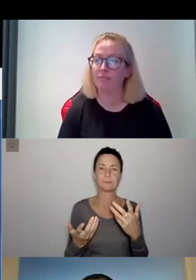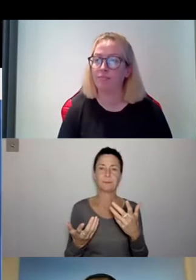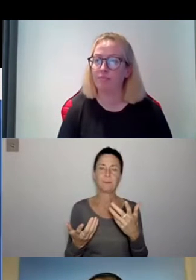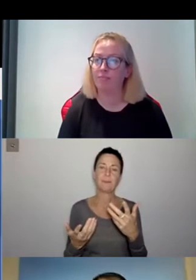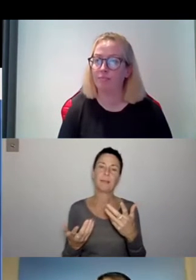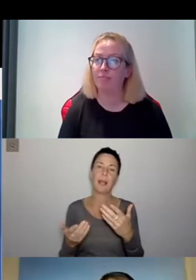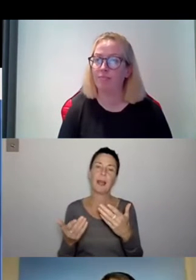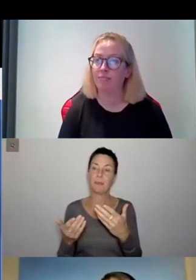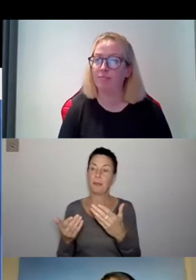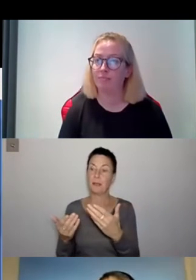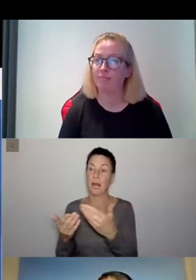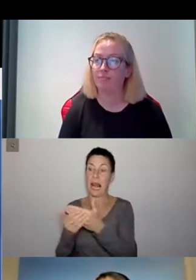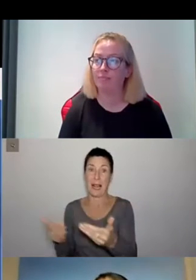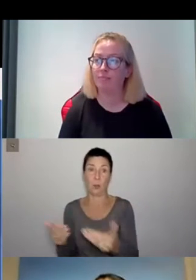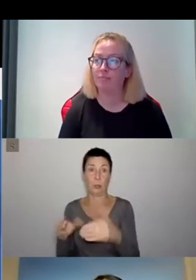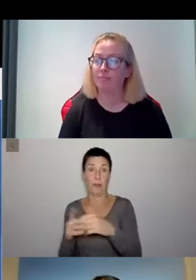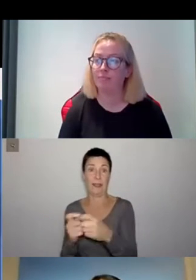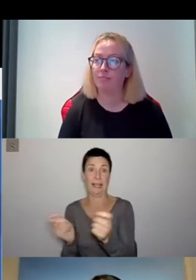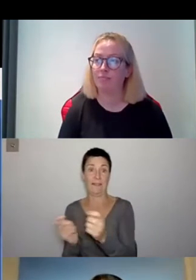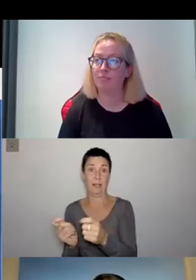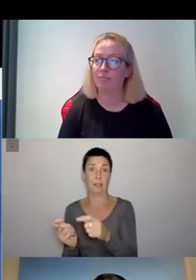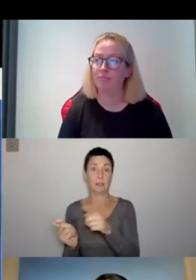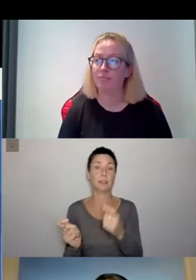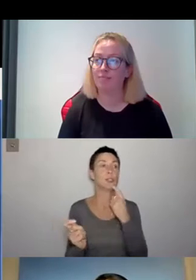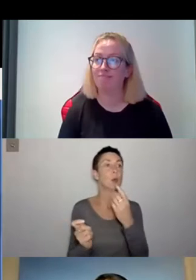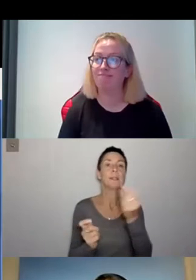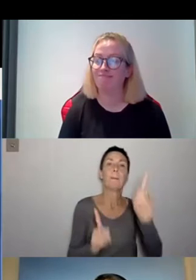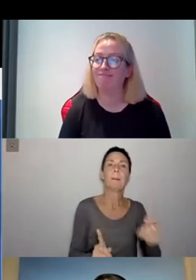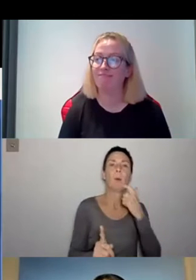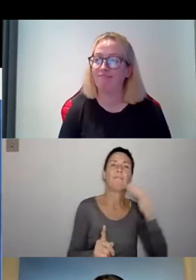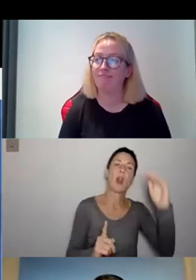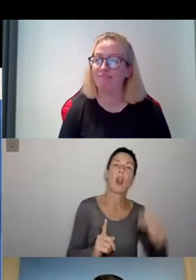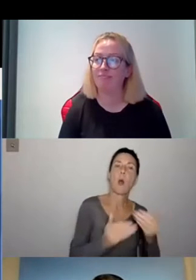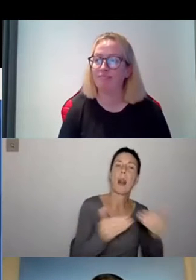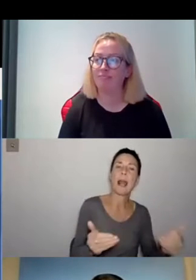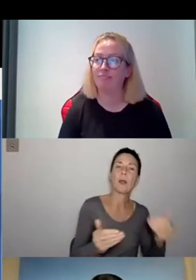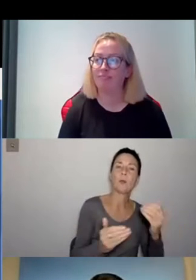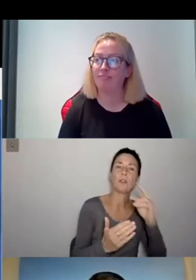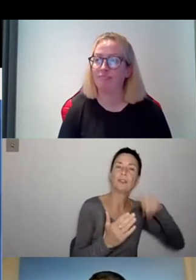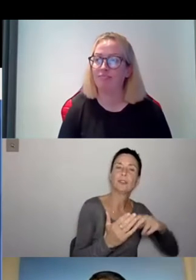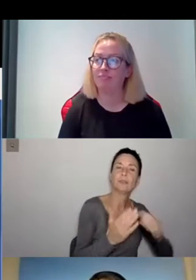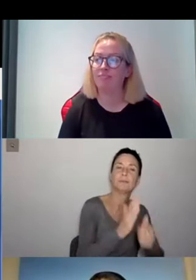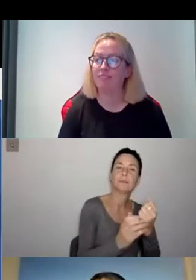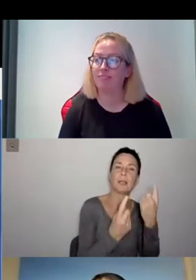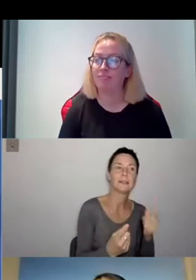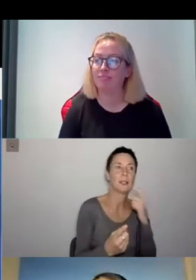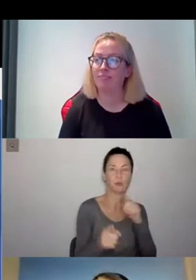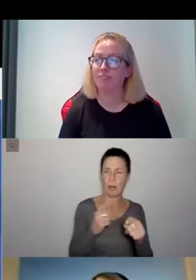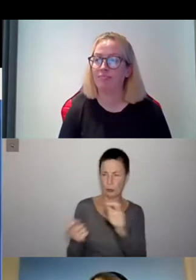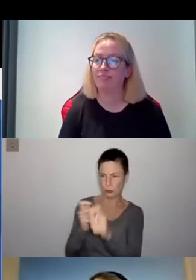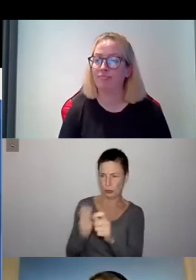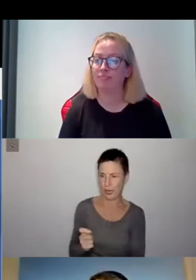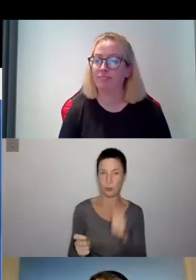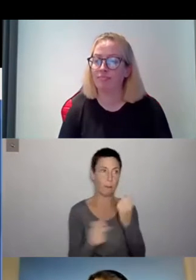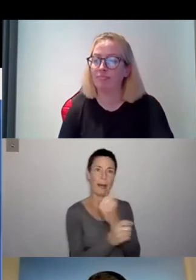the leaflet so they can be accessed by those that have lower language capabilities. So they're trying to broaden it out. And there